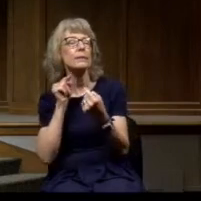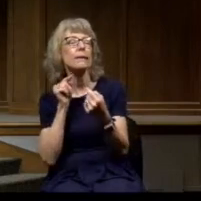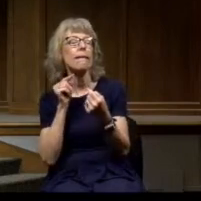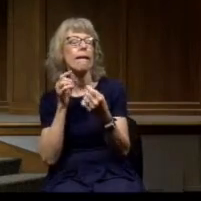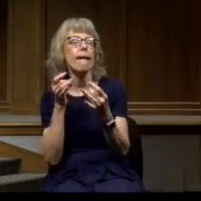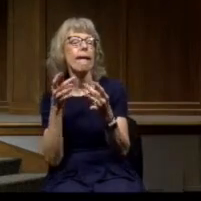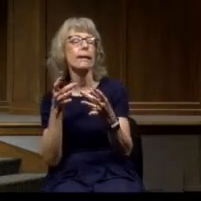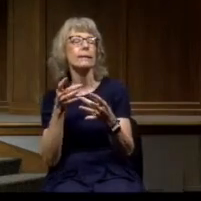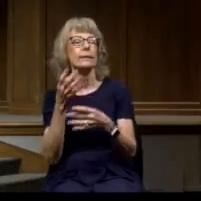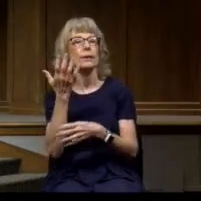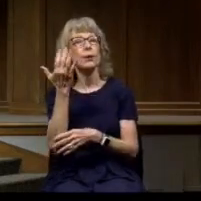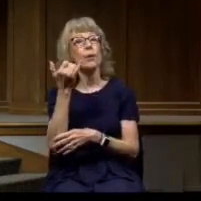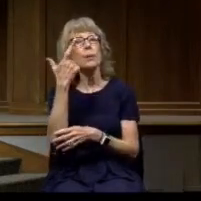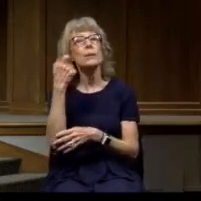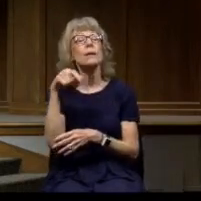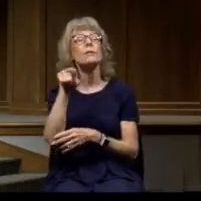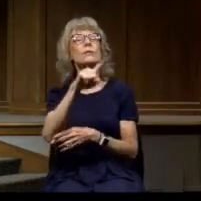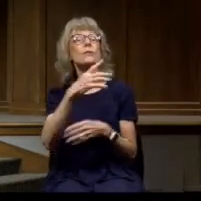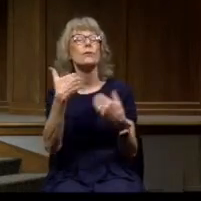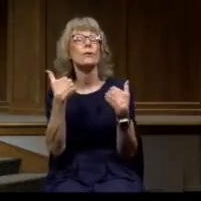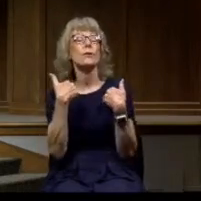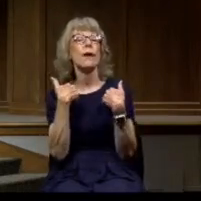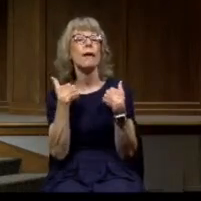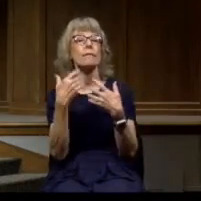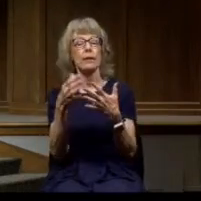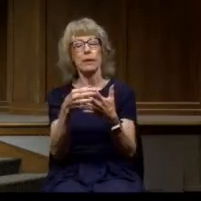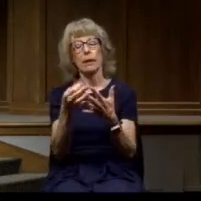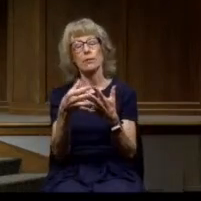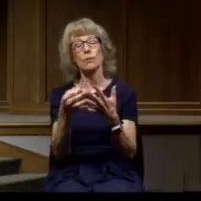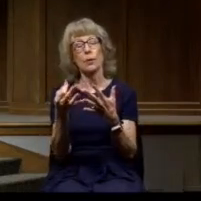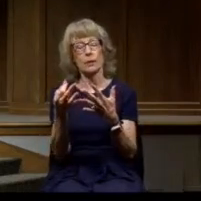Because you have a choice.